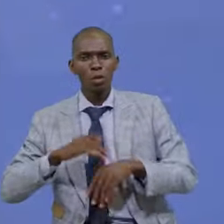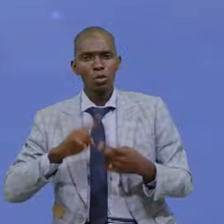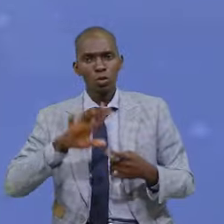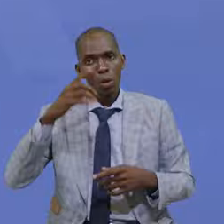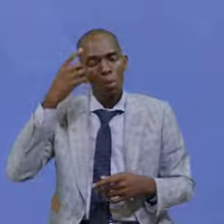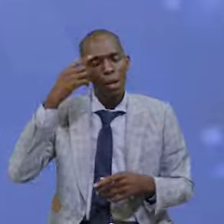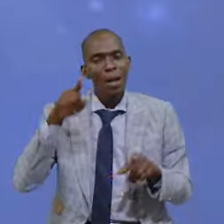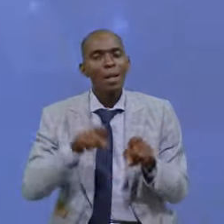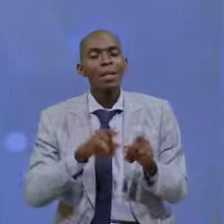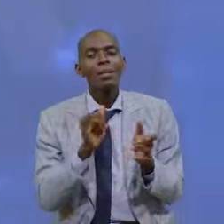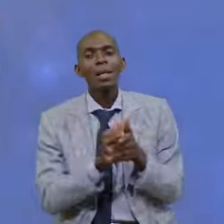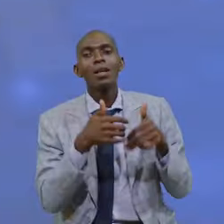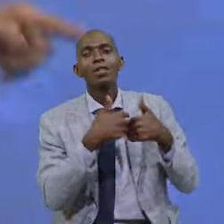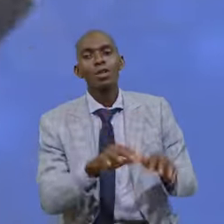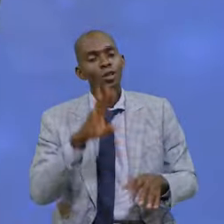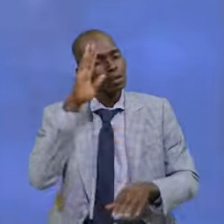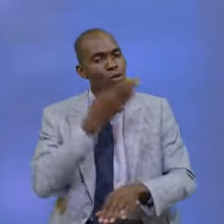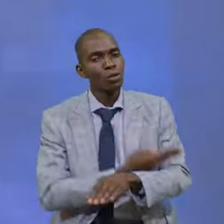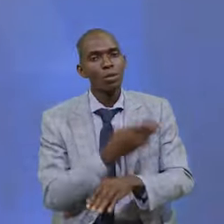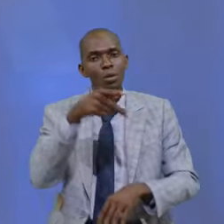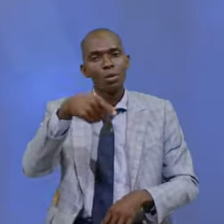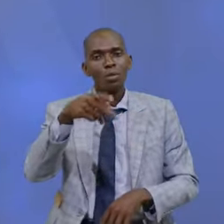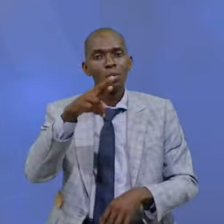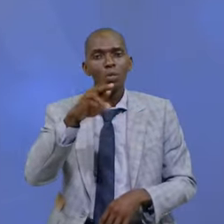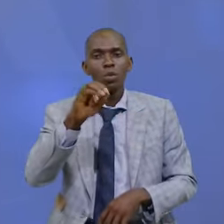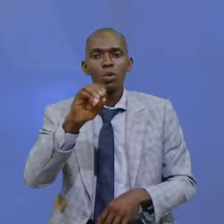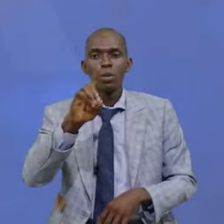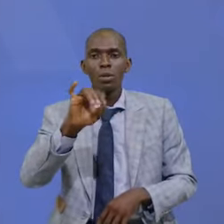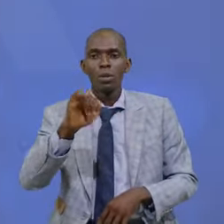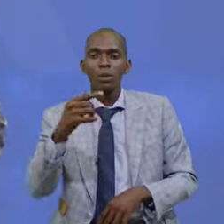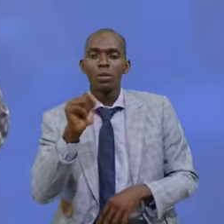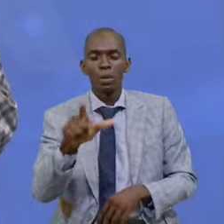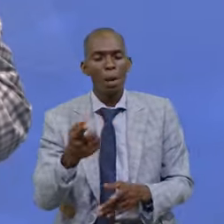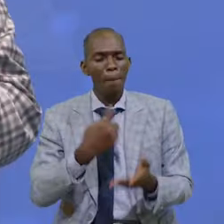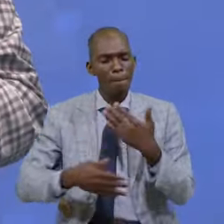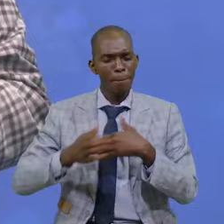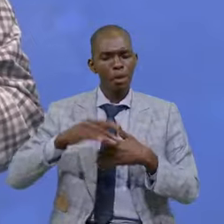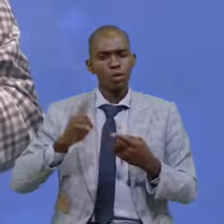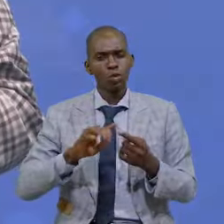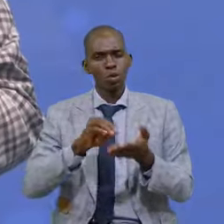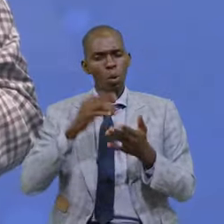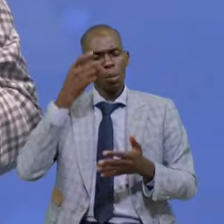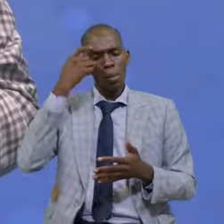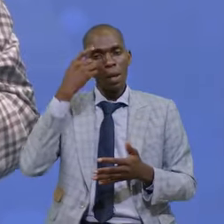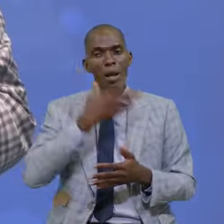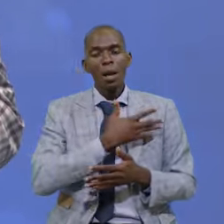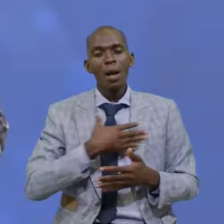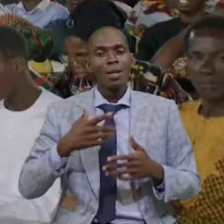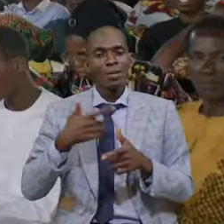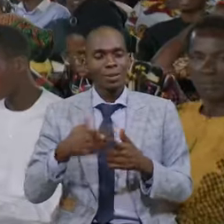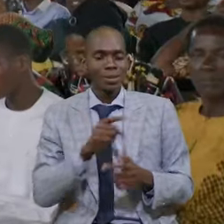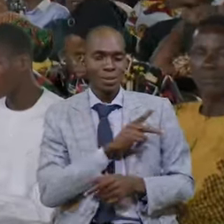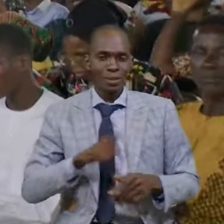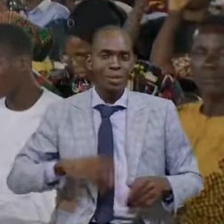prodigal son came back to his mind? And then the King will lose you